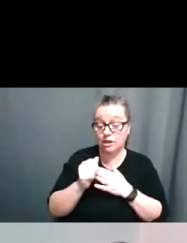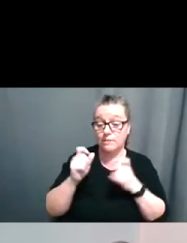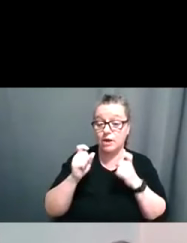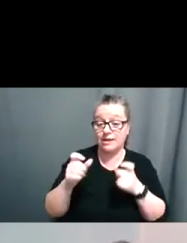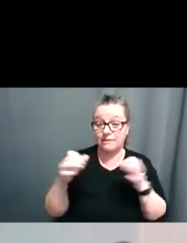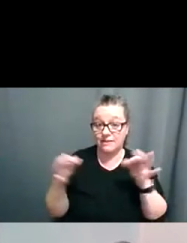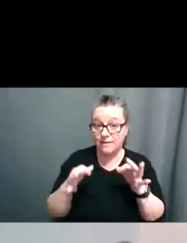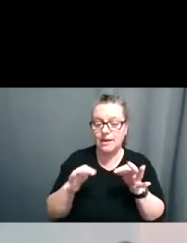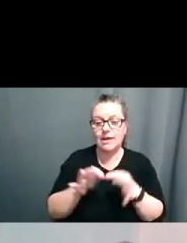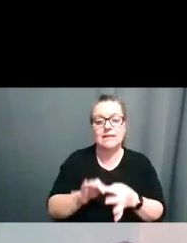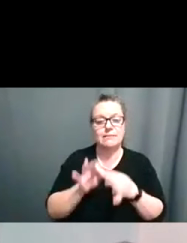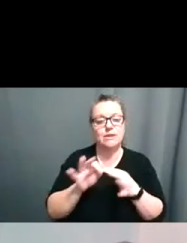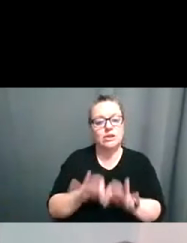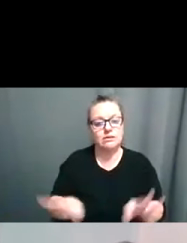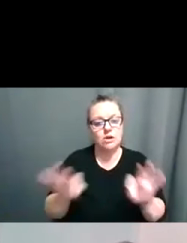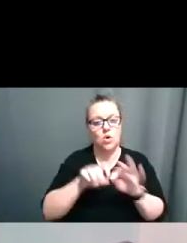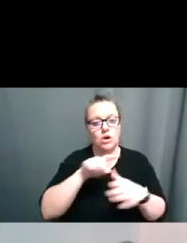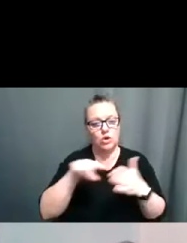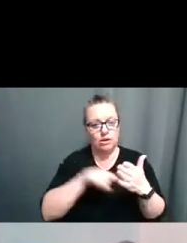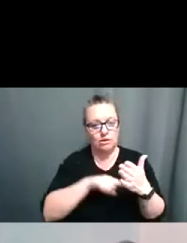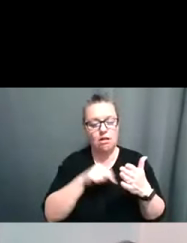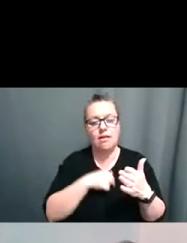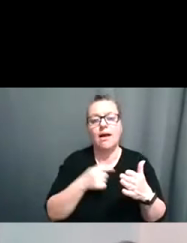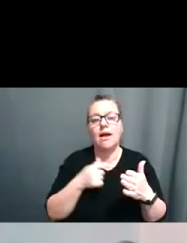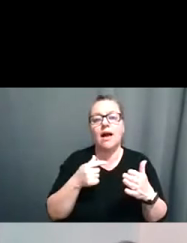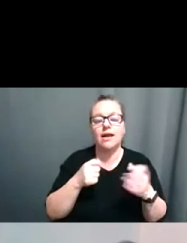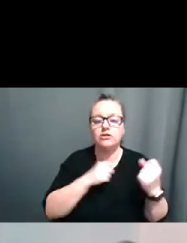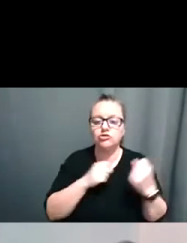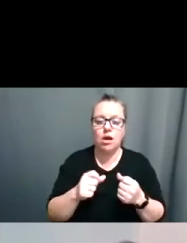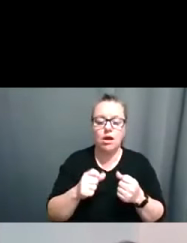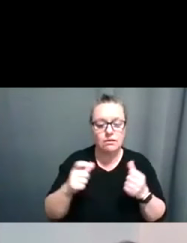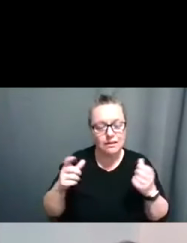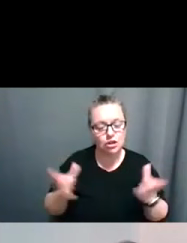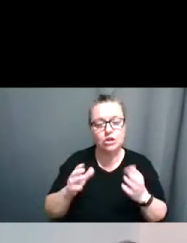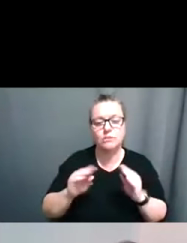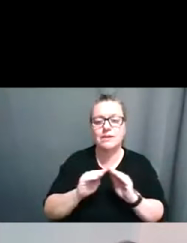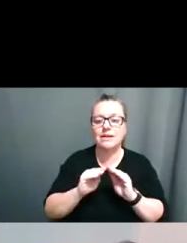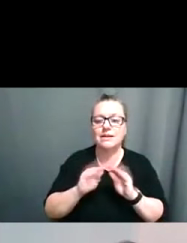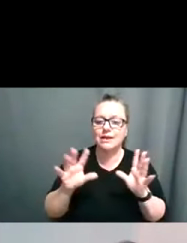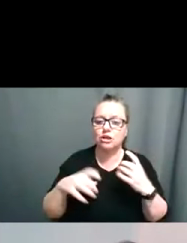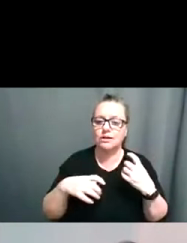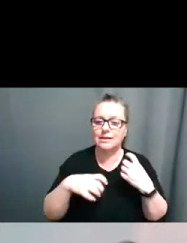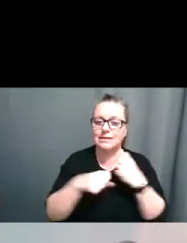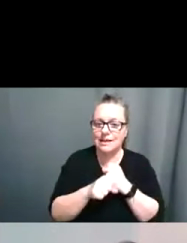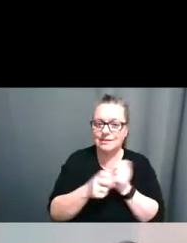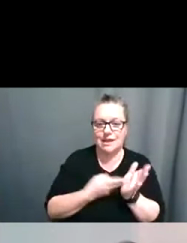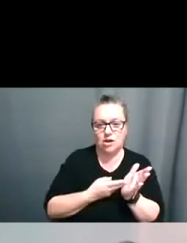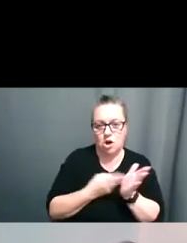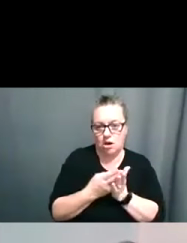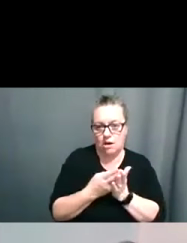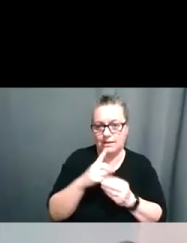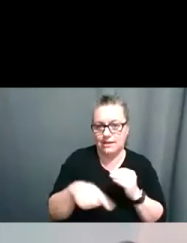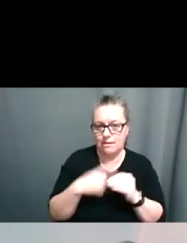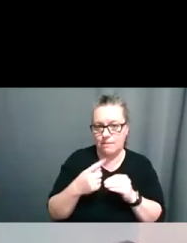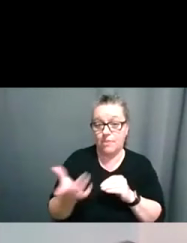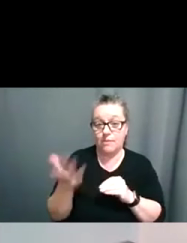especially critical or corrective feedback, I strongly encourage them to be clear, concise, and honest about the past, and to